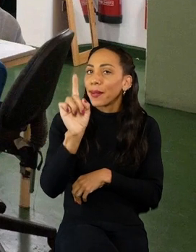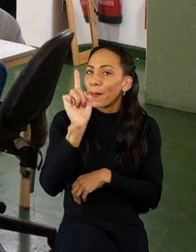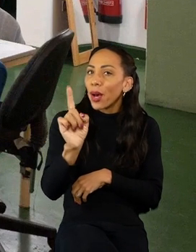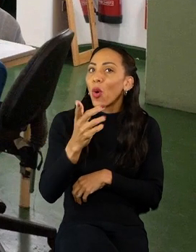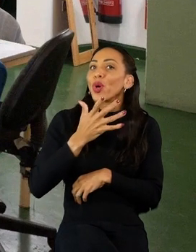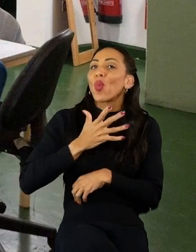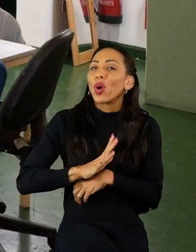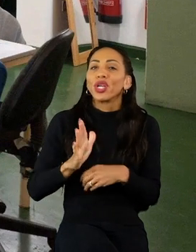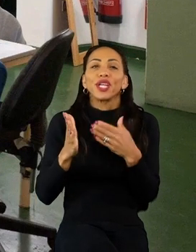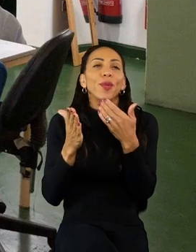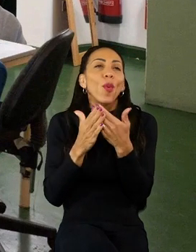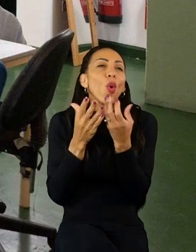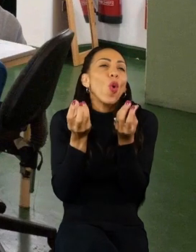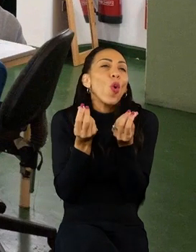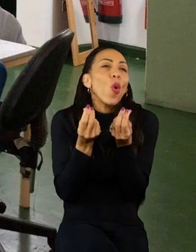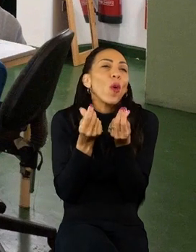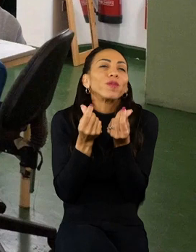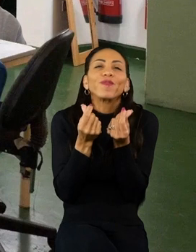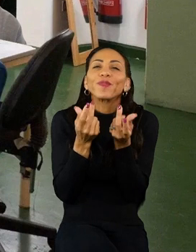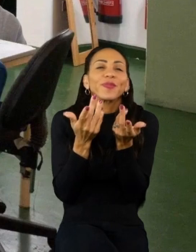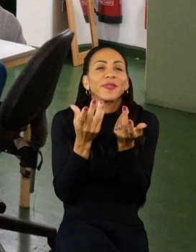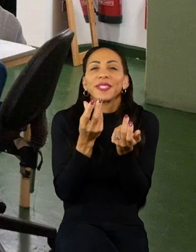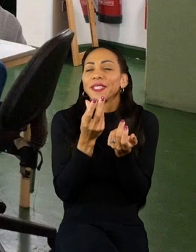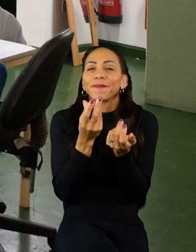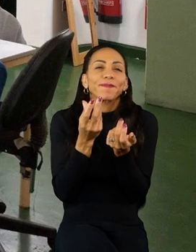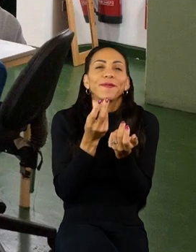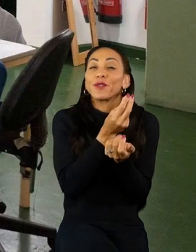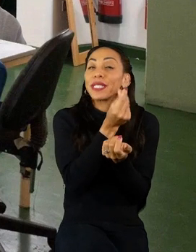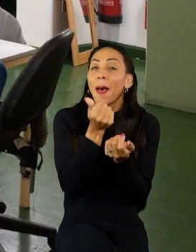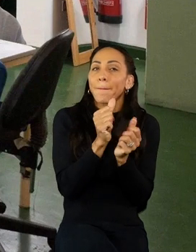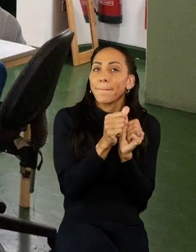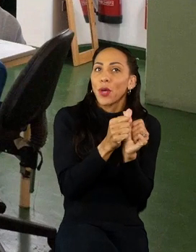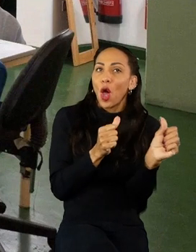it may have also, we wanted to find, for certain companies